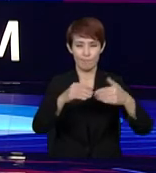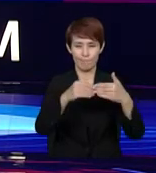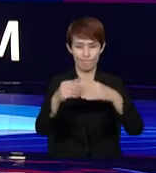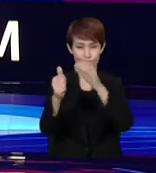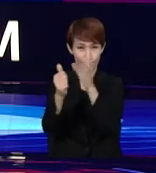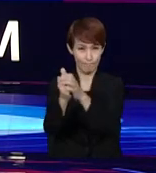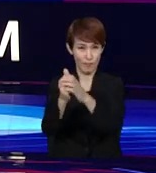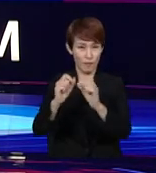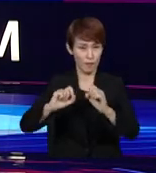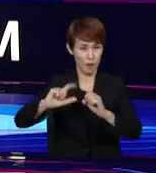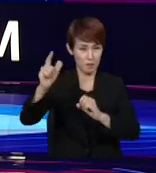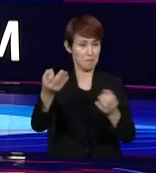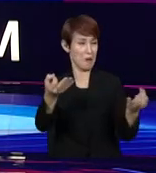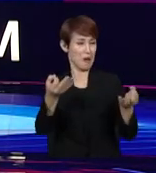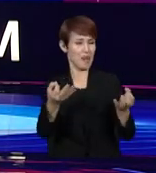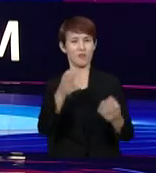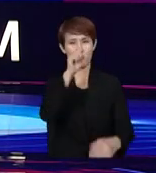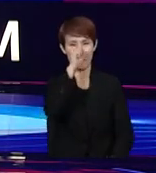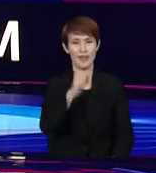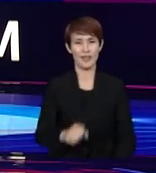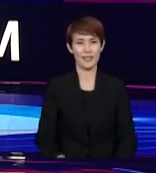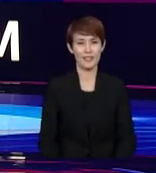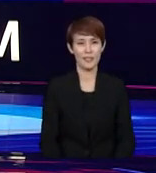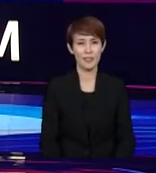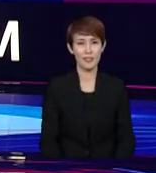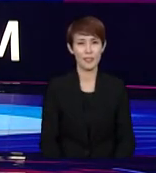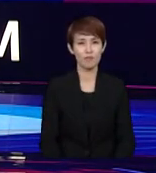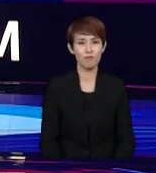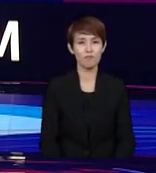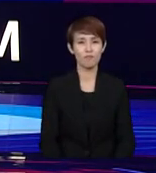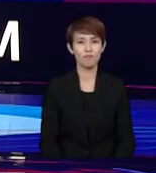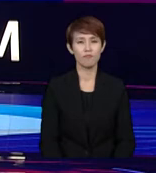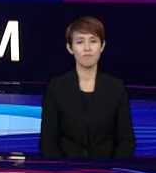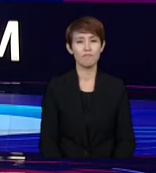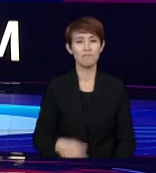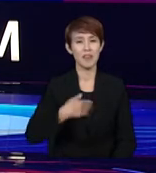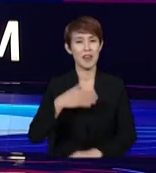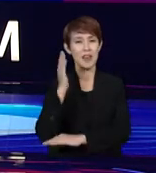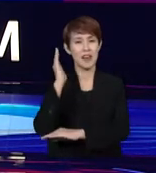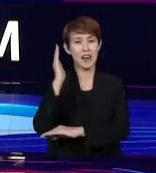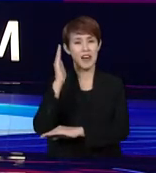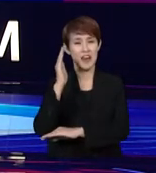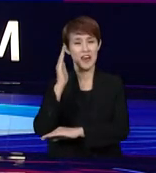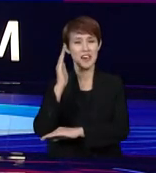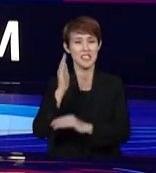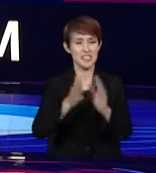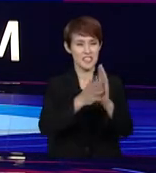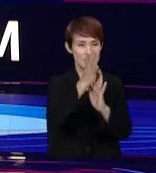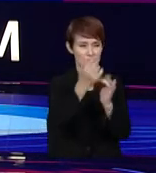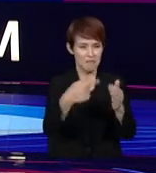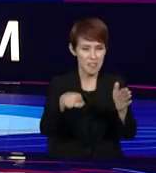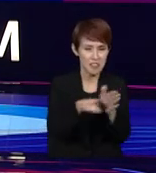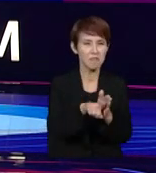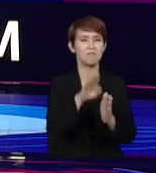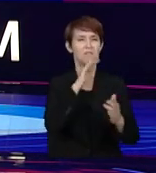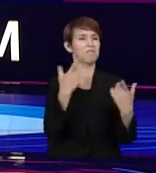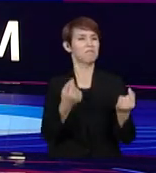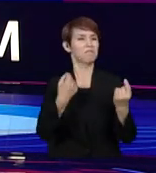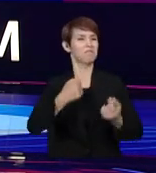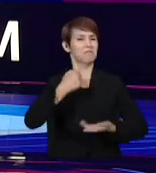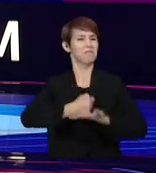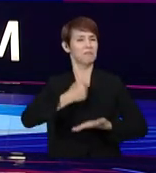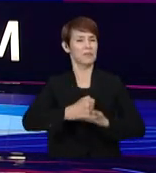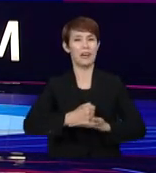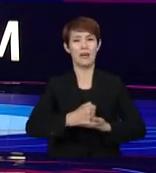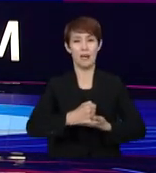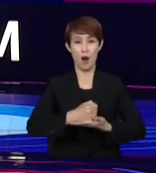they, represent what they very often call the real people, in quotation marks, or also the silent majority. With